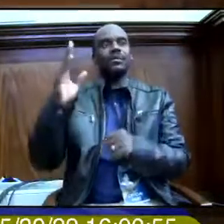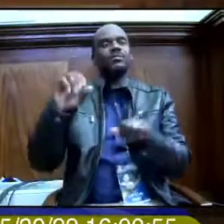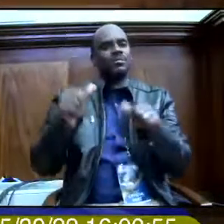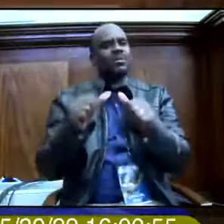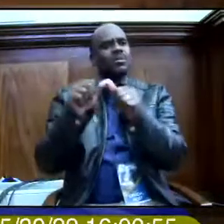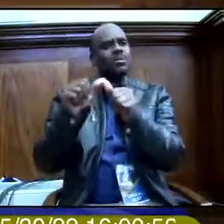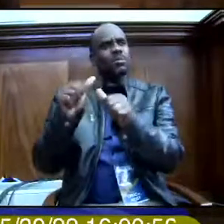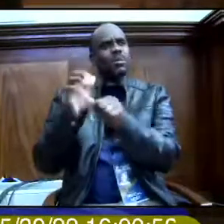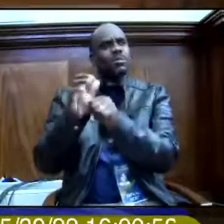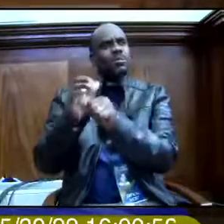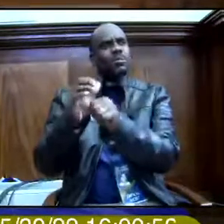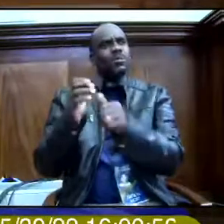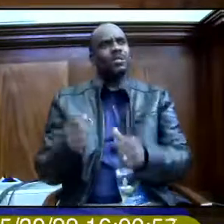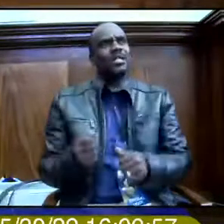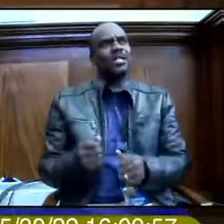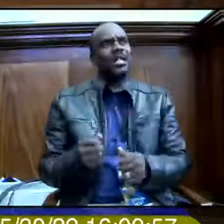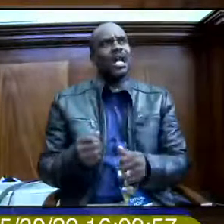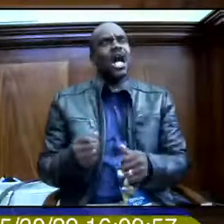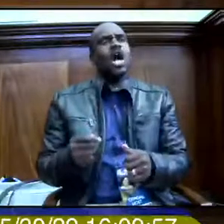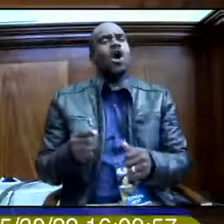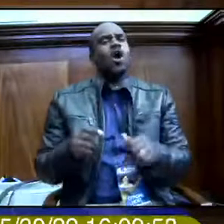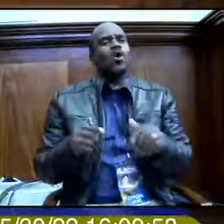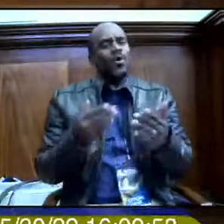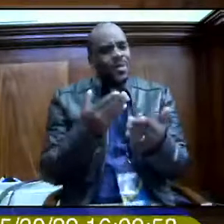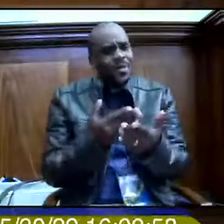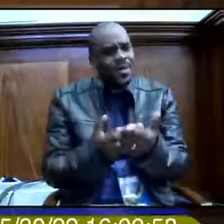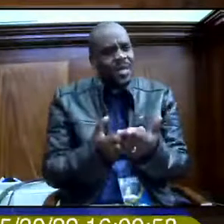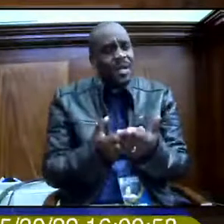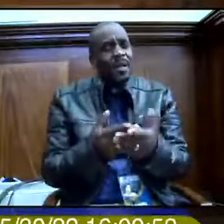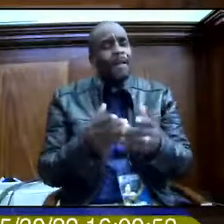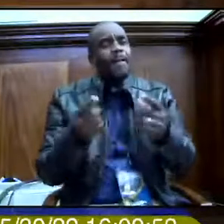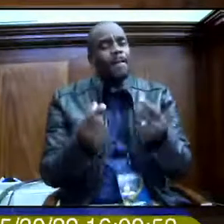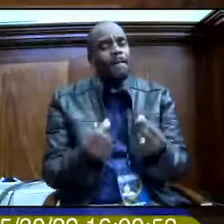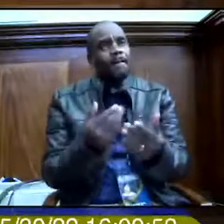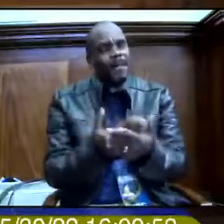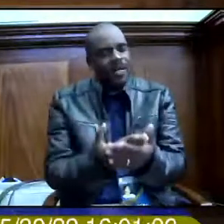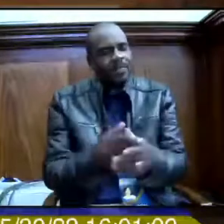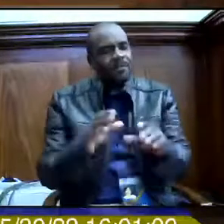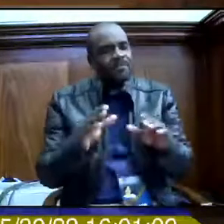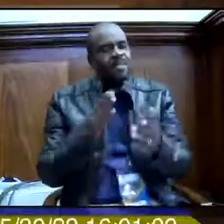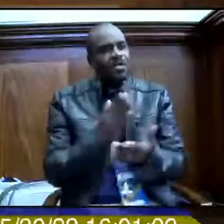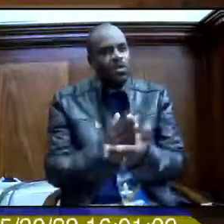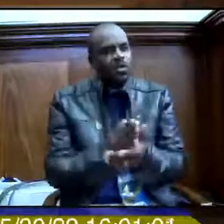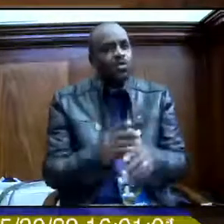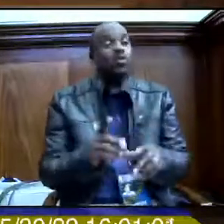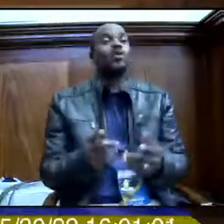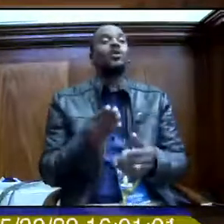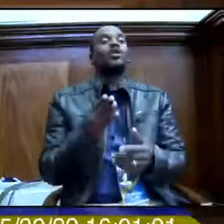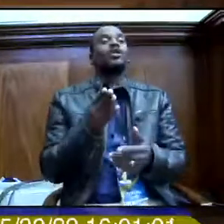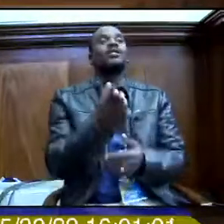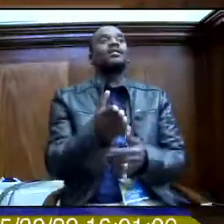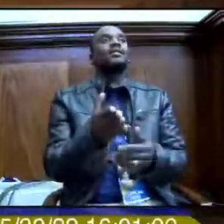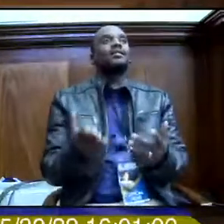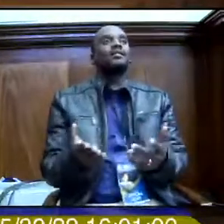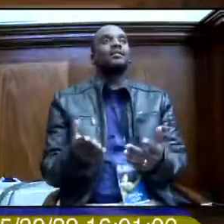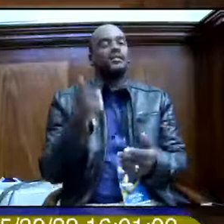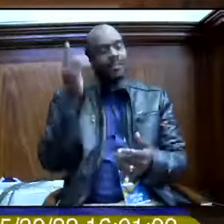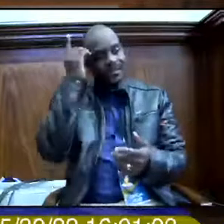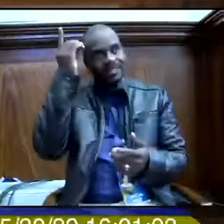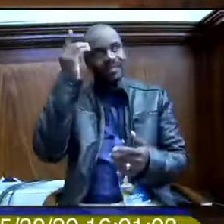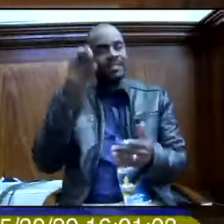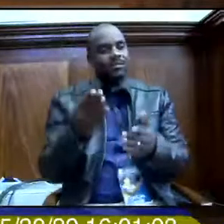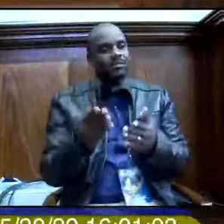cancer how do you ensure that because we have the higher echelons you have we have individuals that are occupying higher economies of administration and